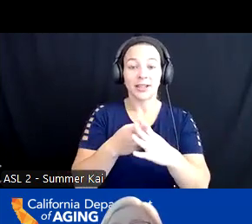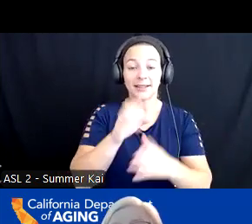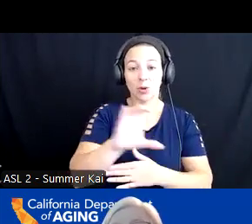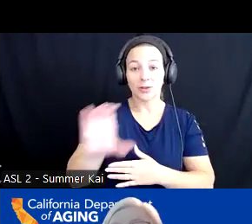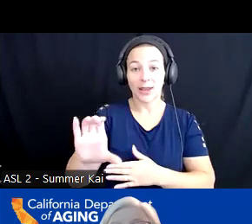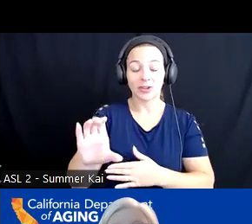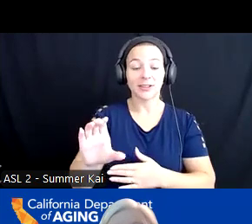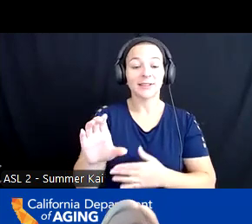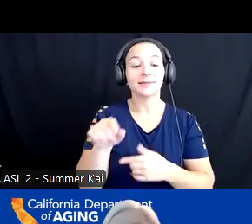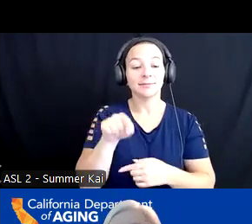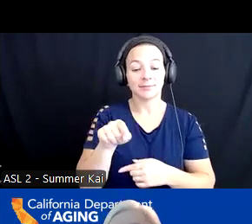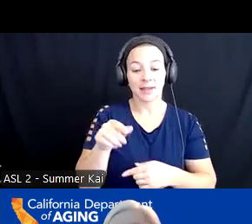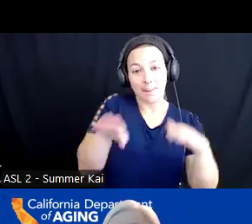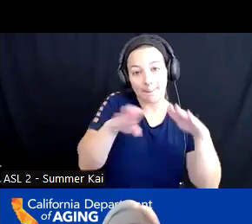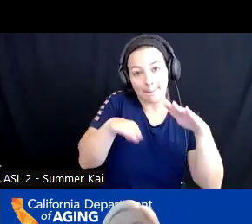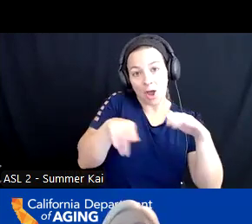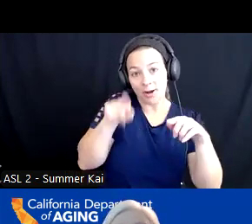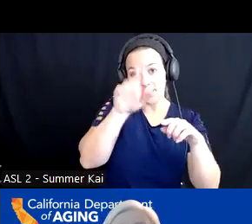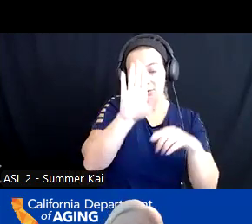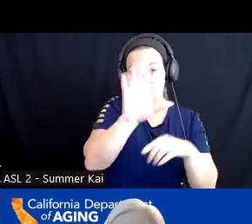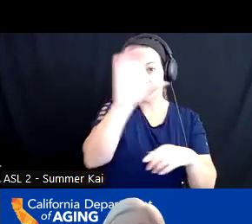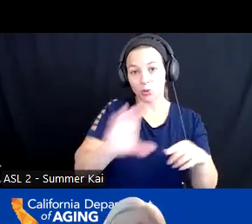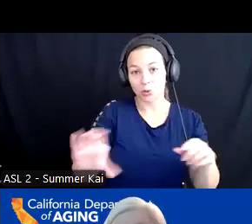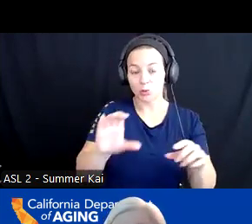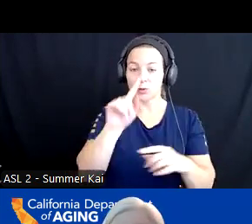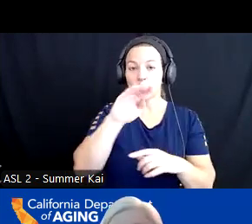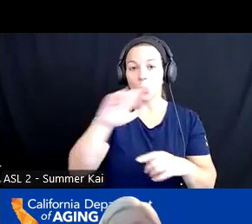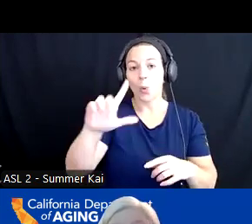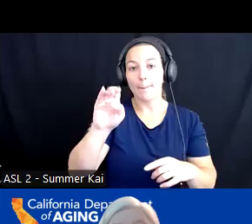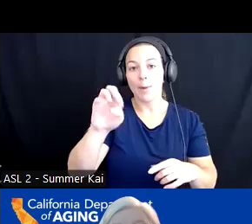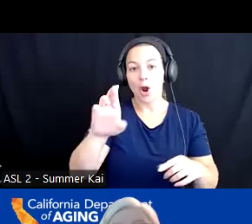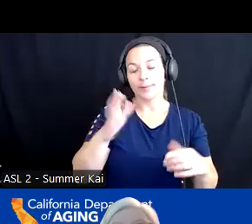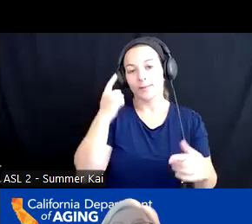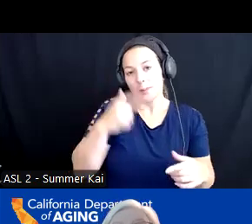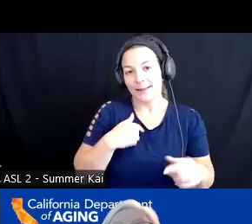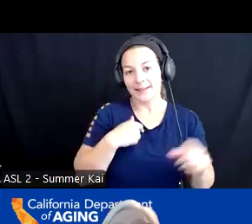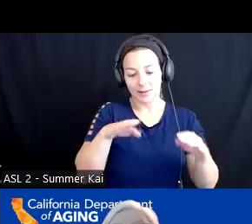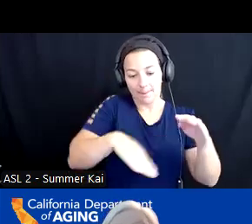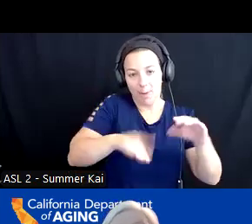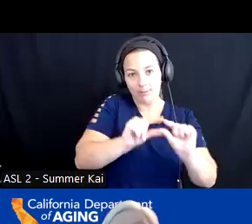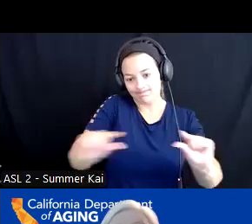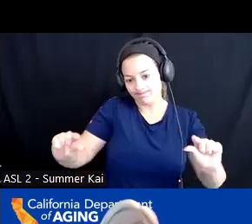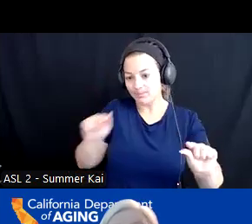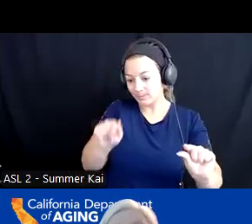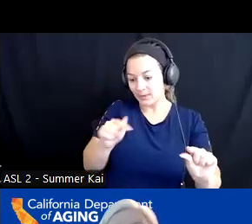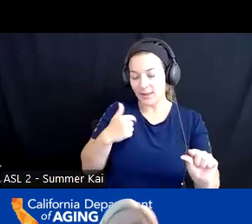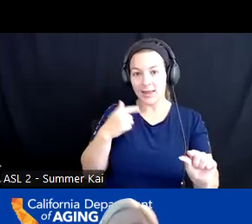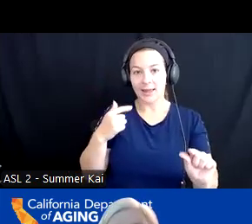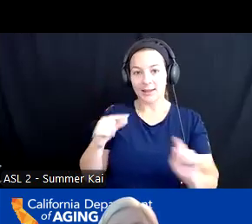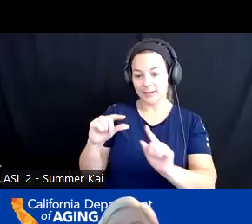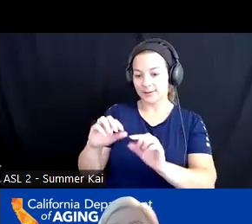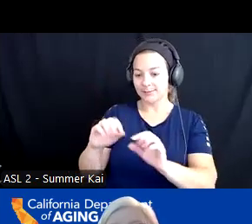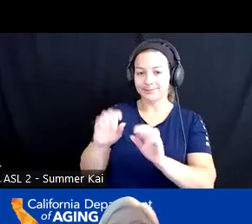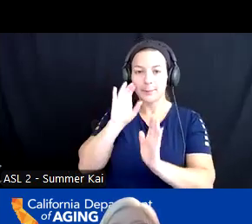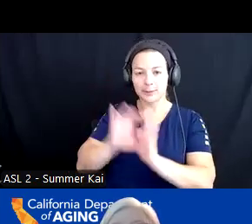the bottom of your Zoom toolbar, or at least mine is at the bottom of my screen, you have a CC